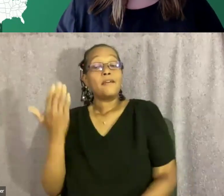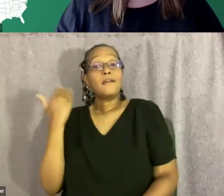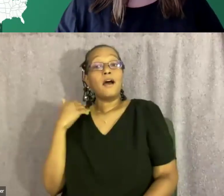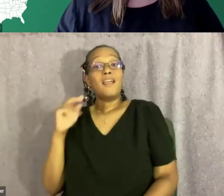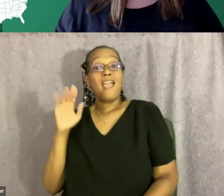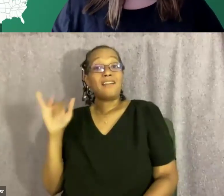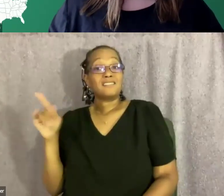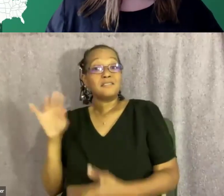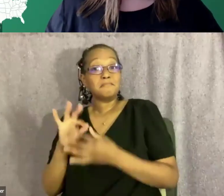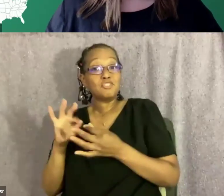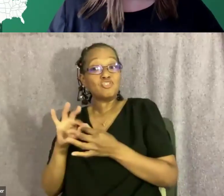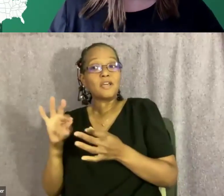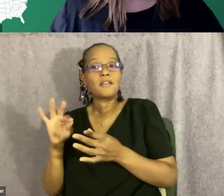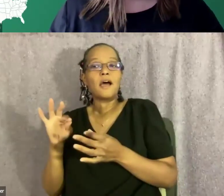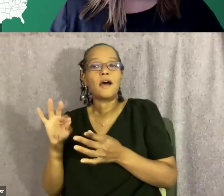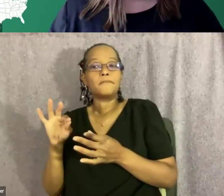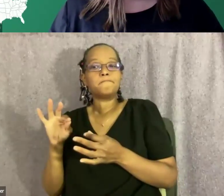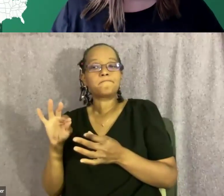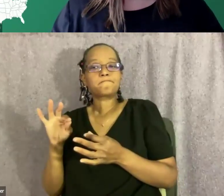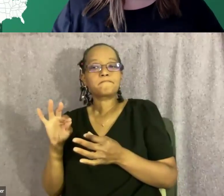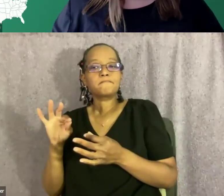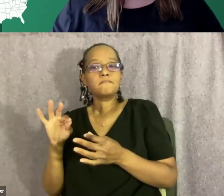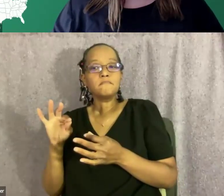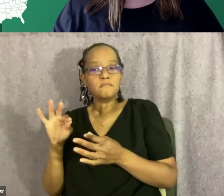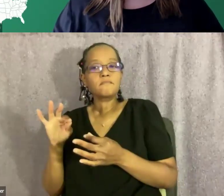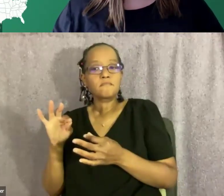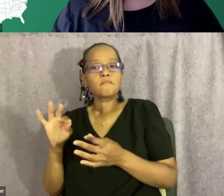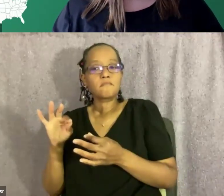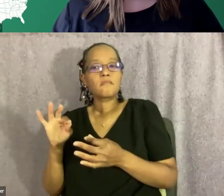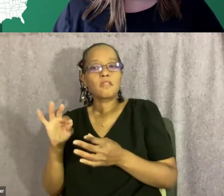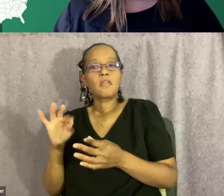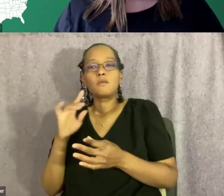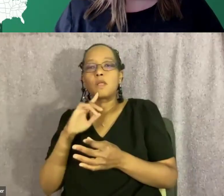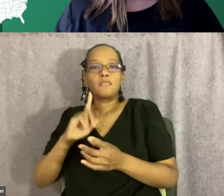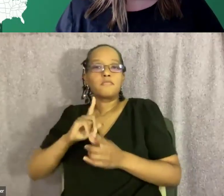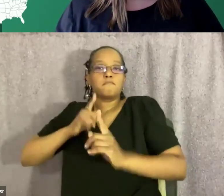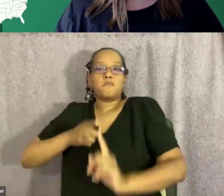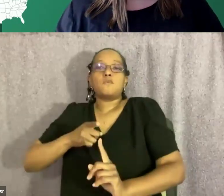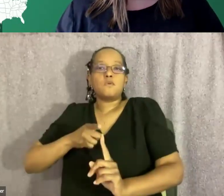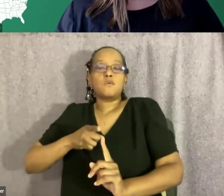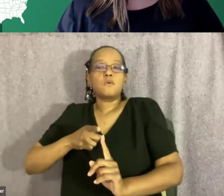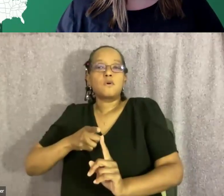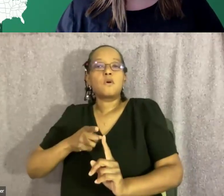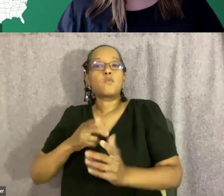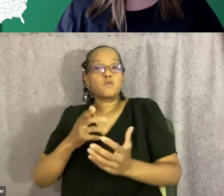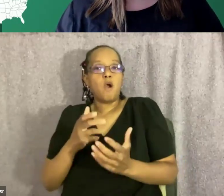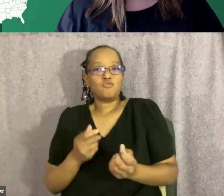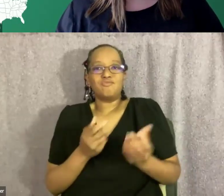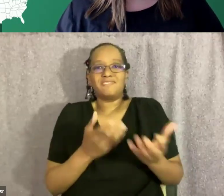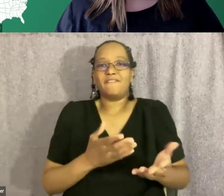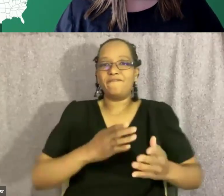as Nancy mentioned earlier, um, it's the whole purpose is to get what people